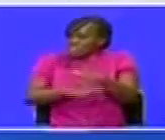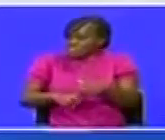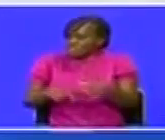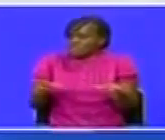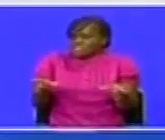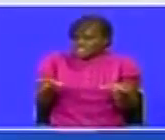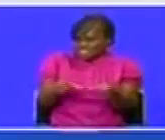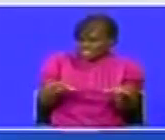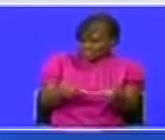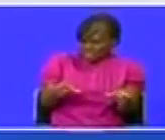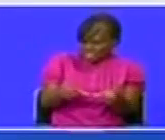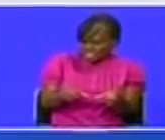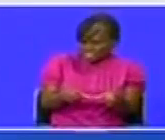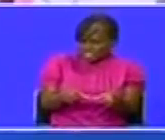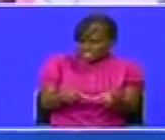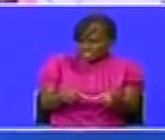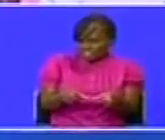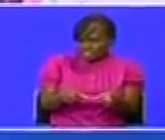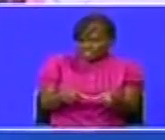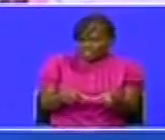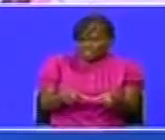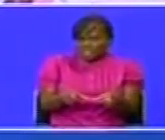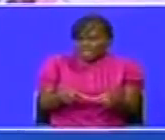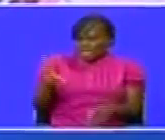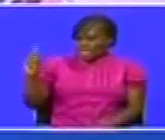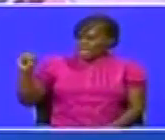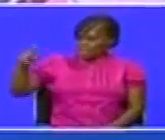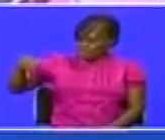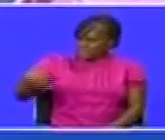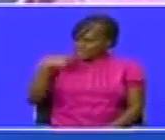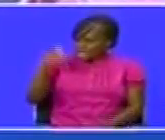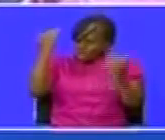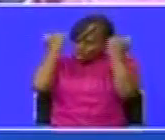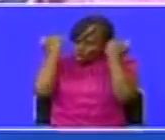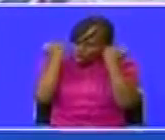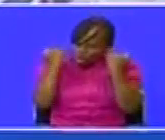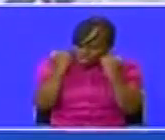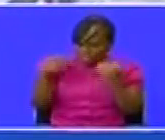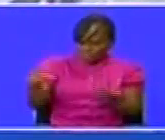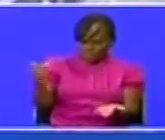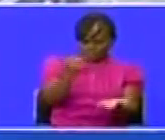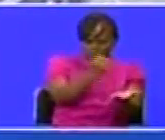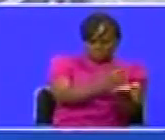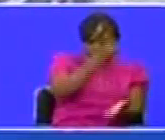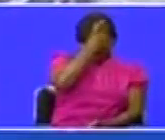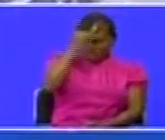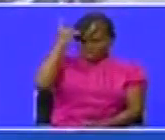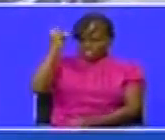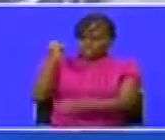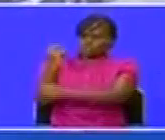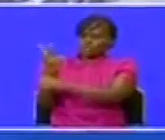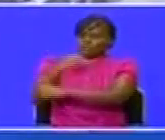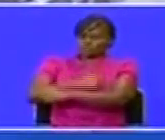identity and academic credentials. The Kabete member of parliament has told the court that he was admitted to Dagoretti High School sometime